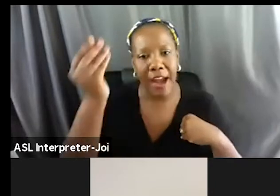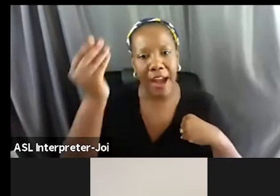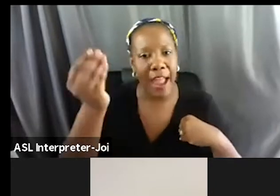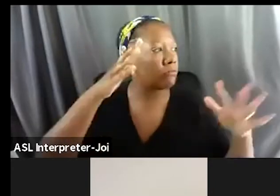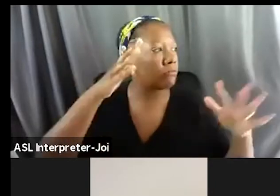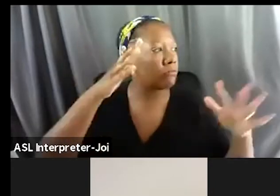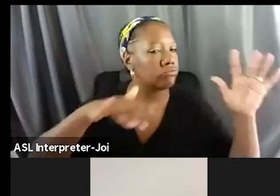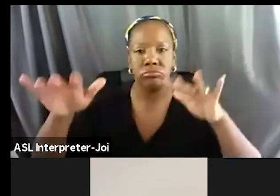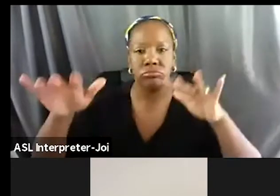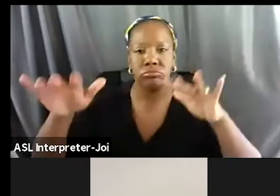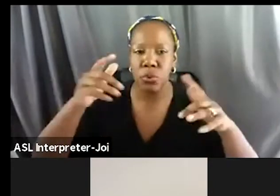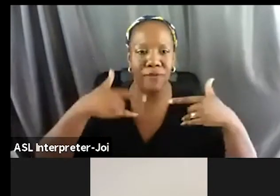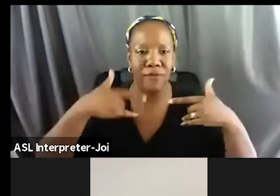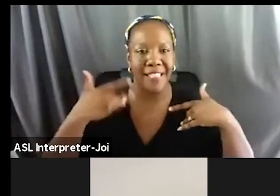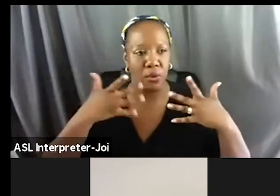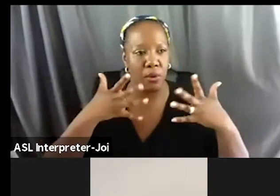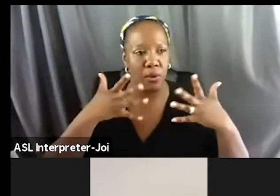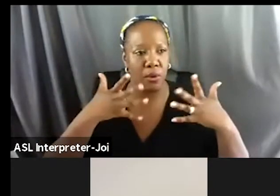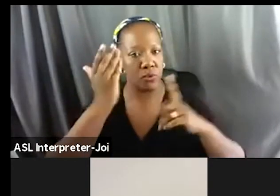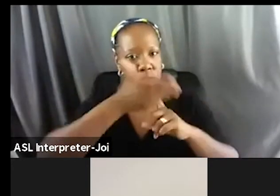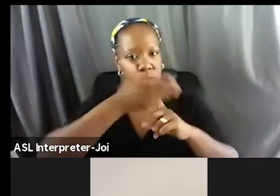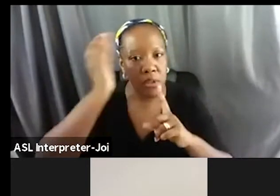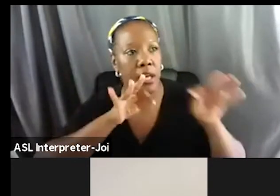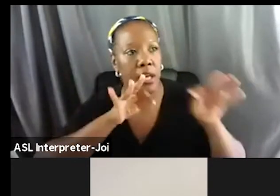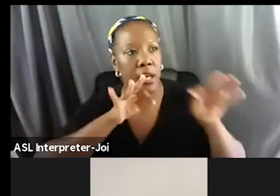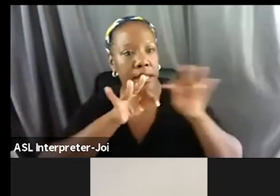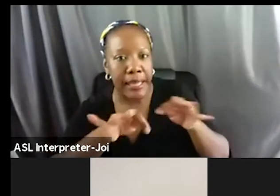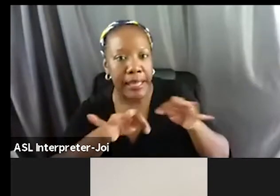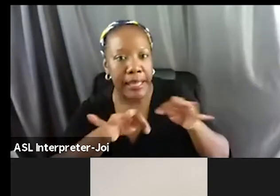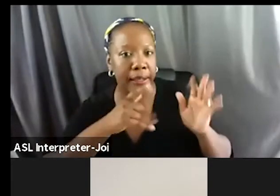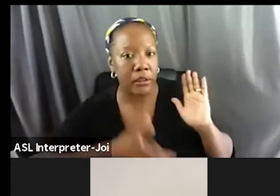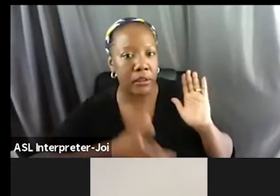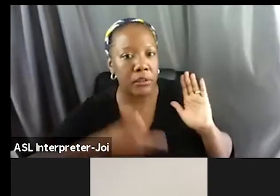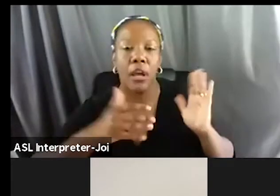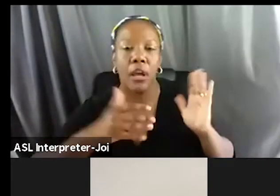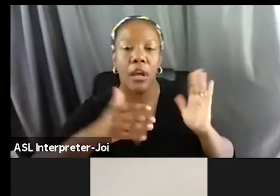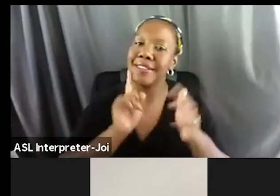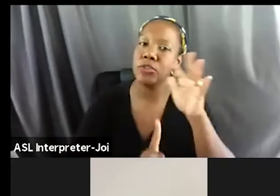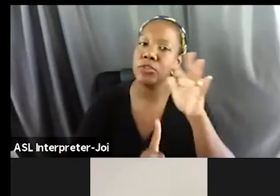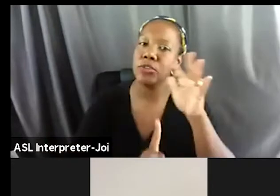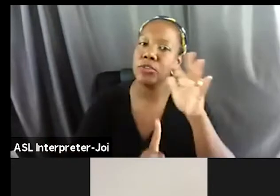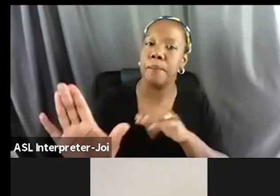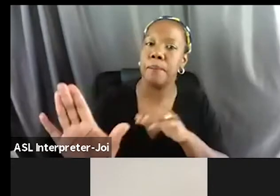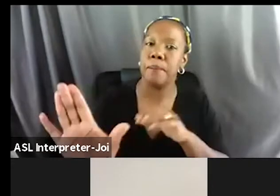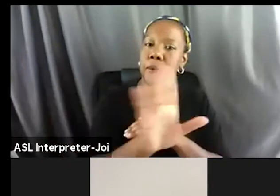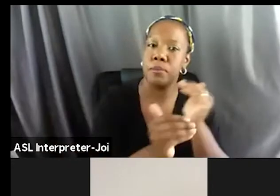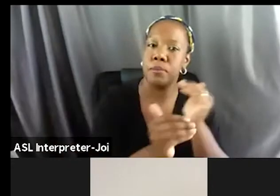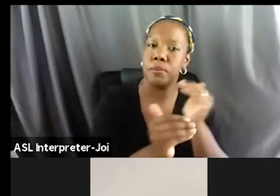of explain yourself. How did that show up in your process?